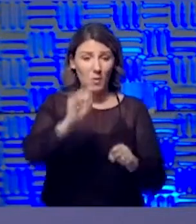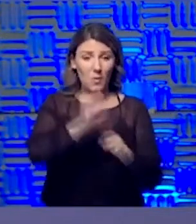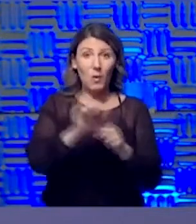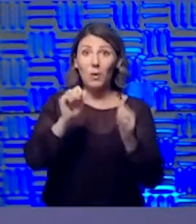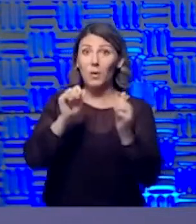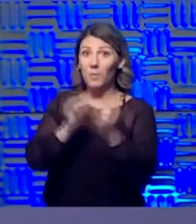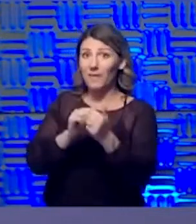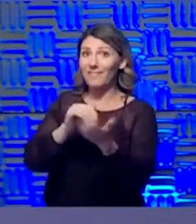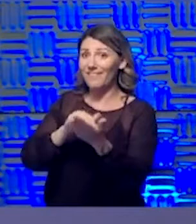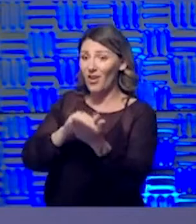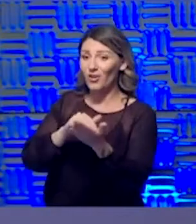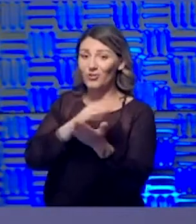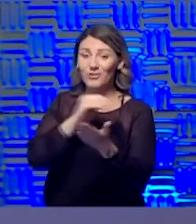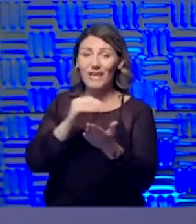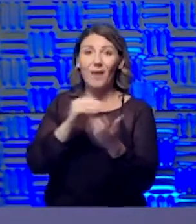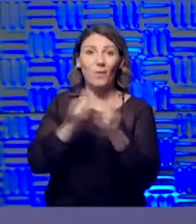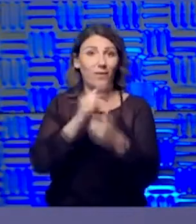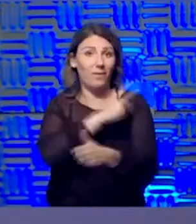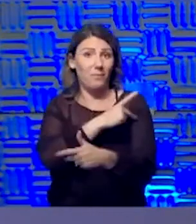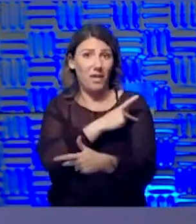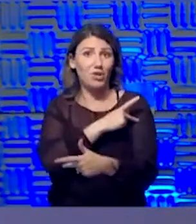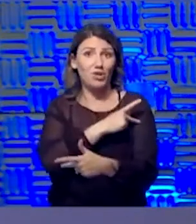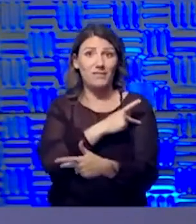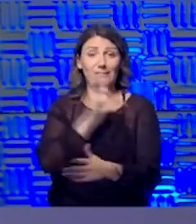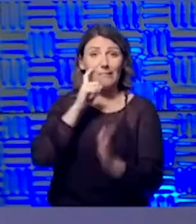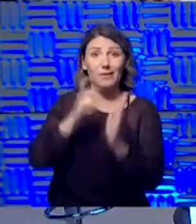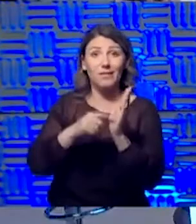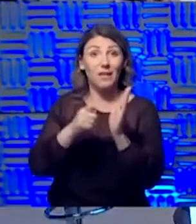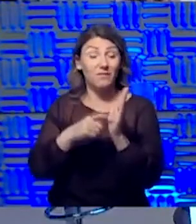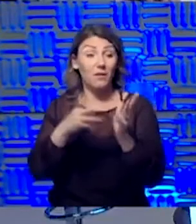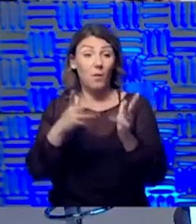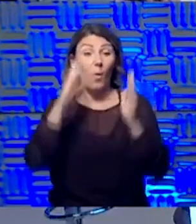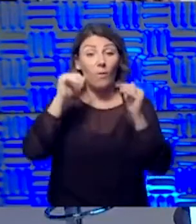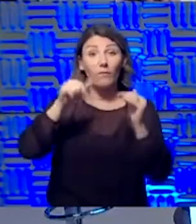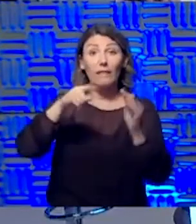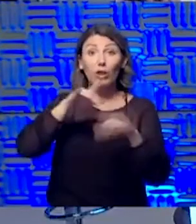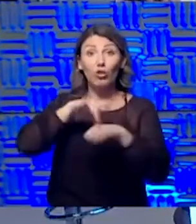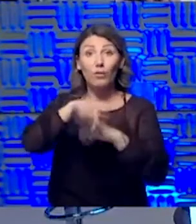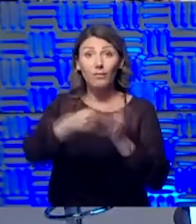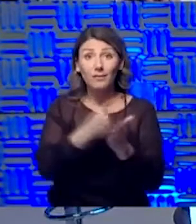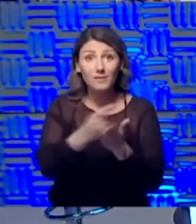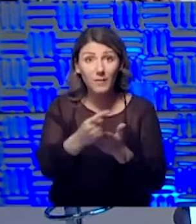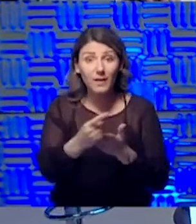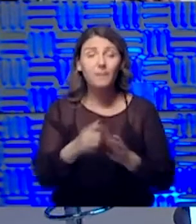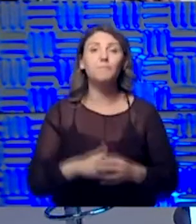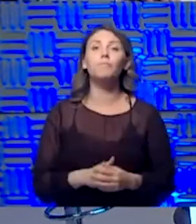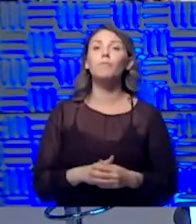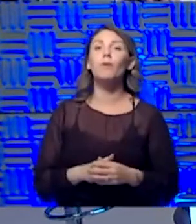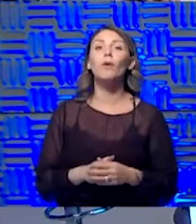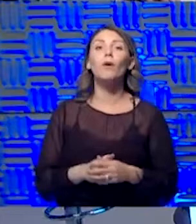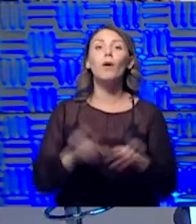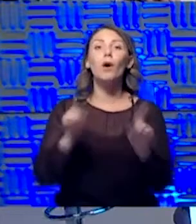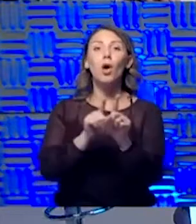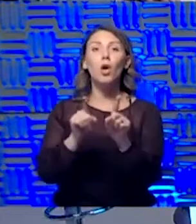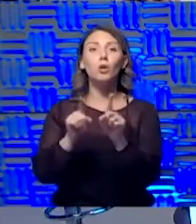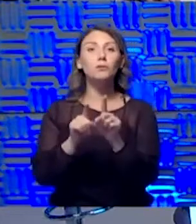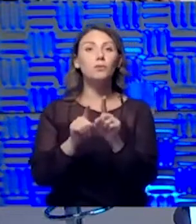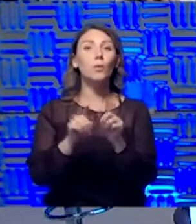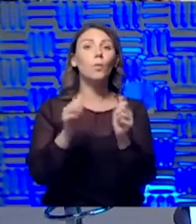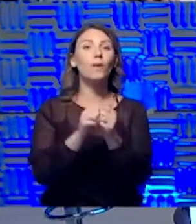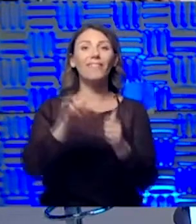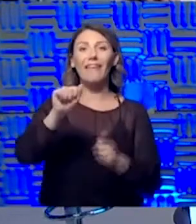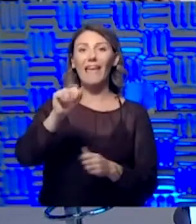identify those who should come back in as early as sometime this week. And I think on the other side, in the ambulatory